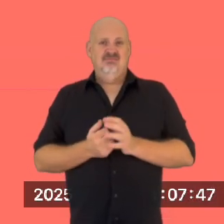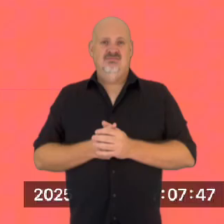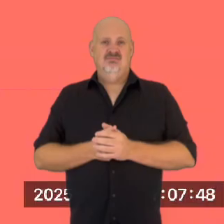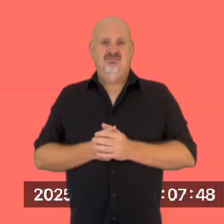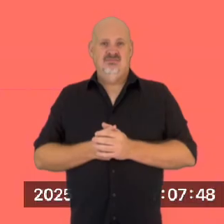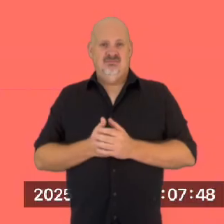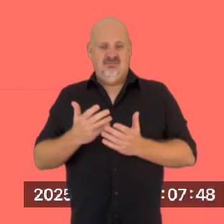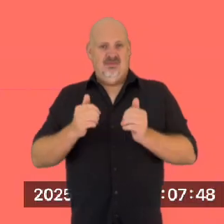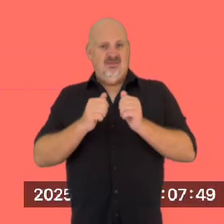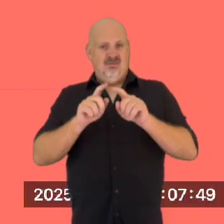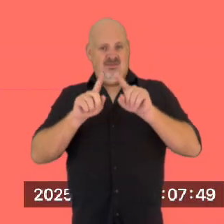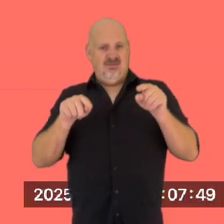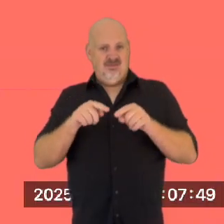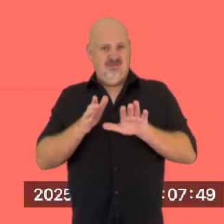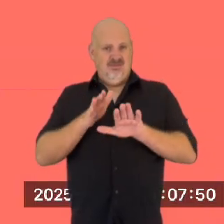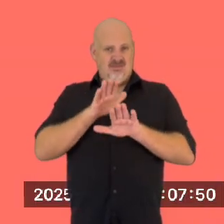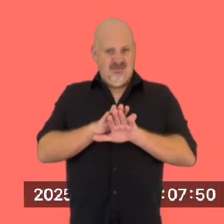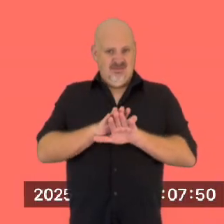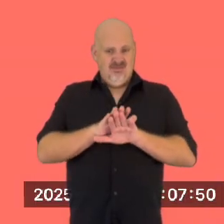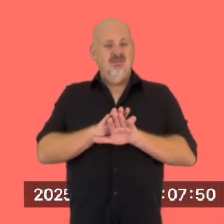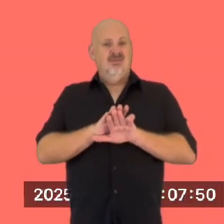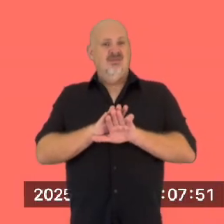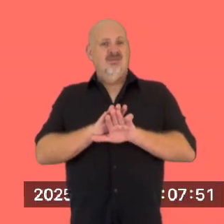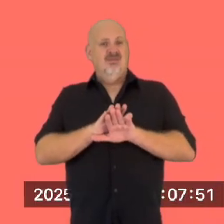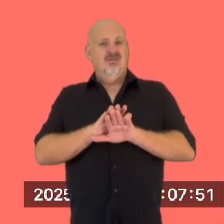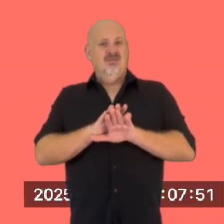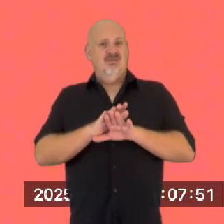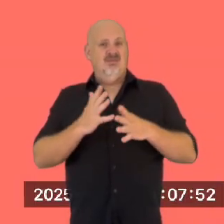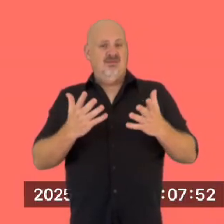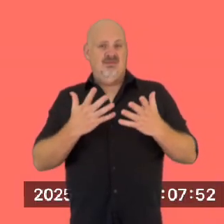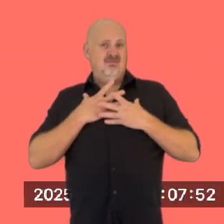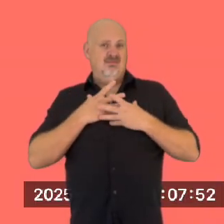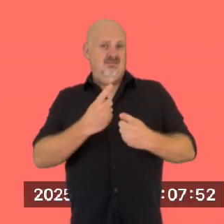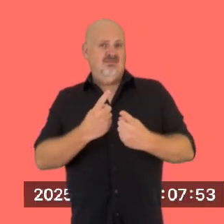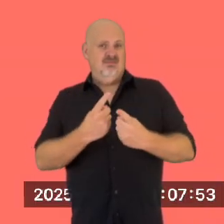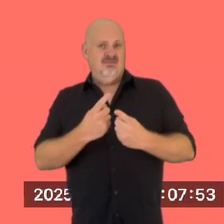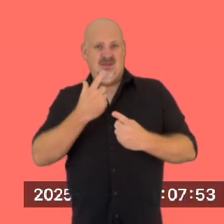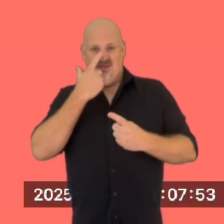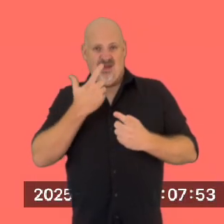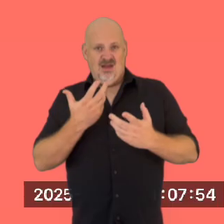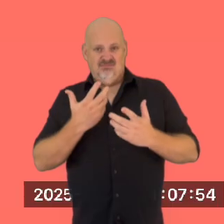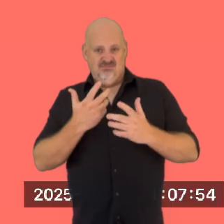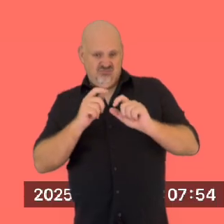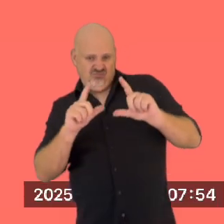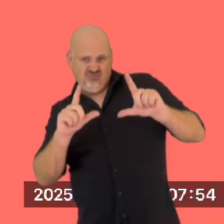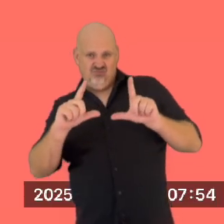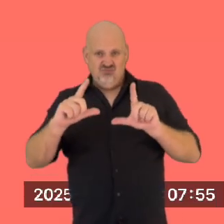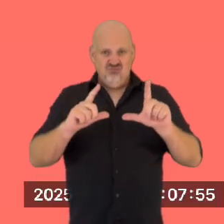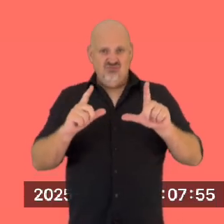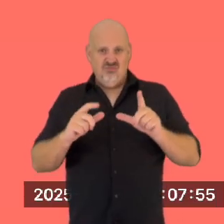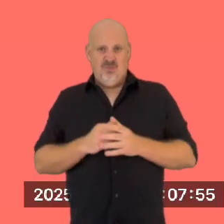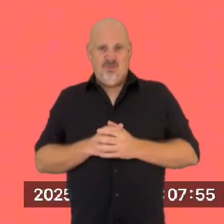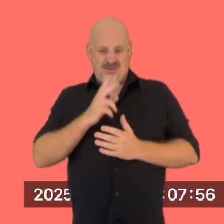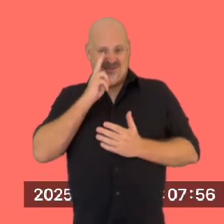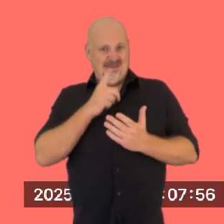to slip underneath the tracing here, and then you can, where we